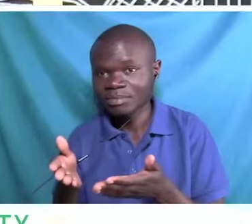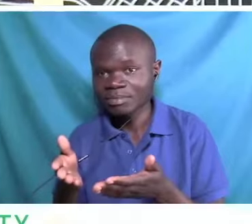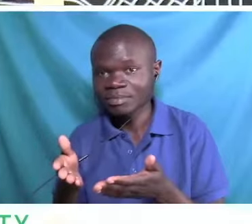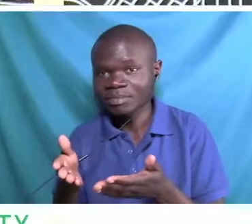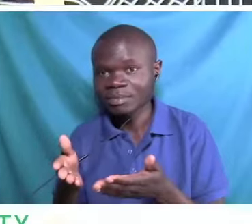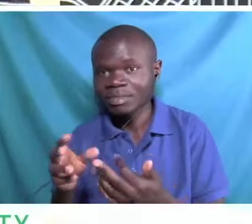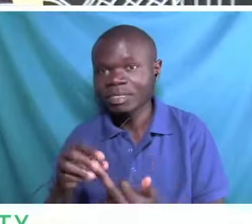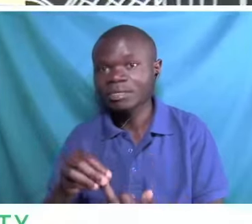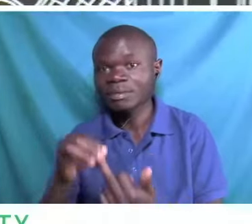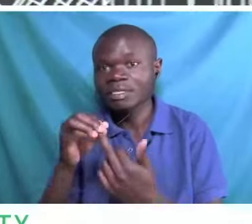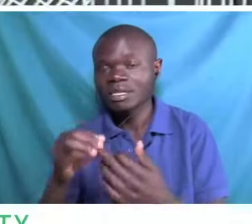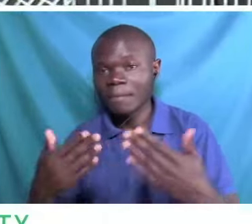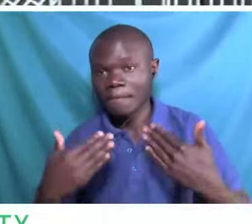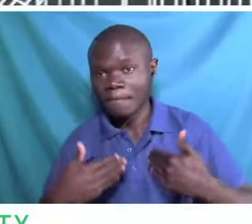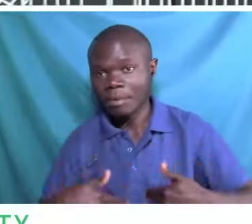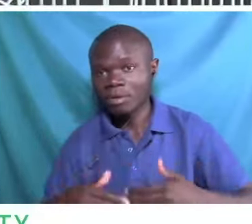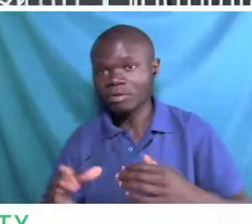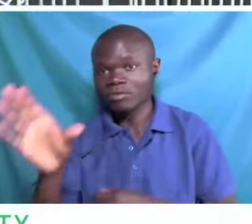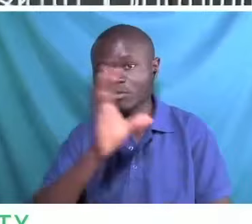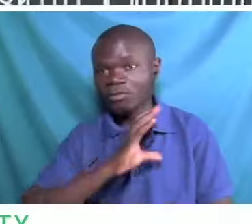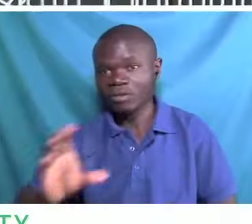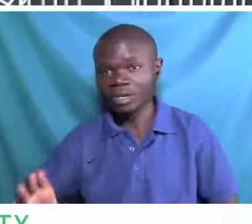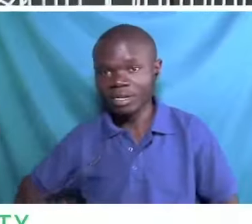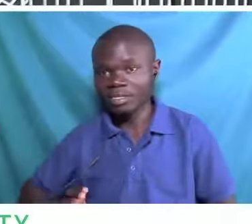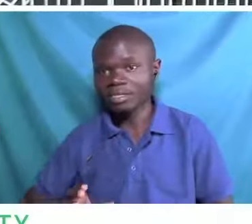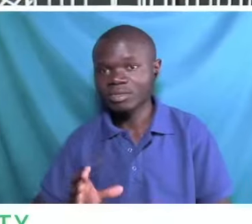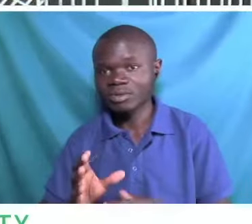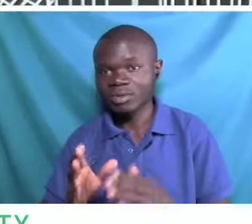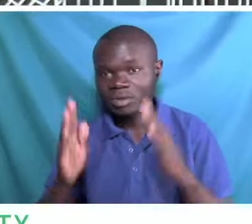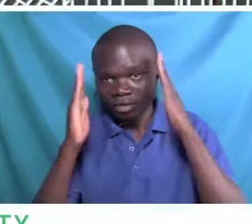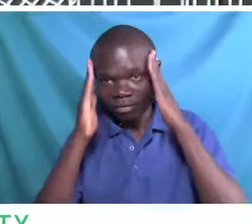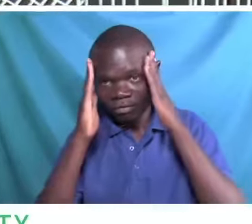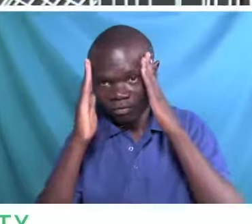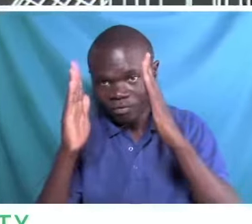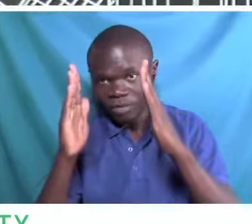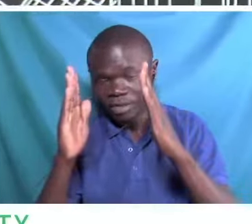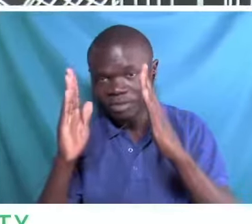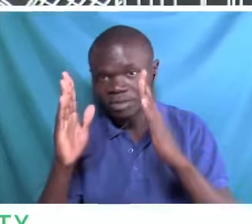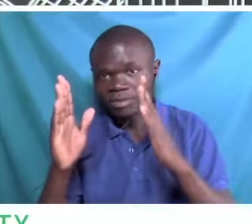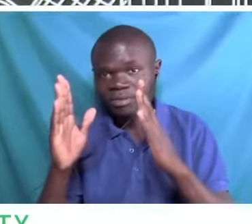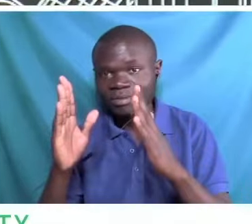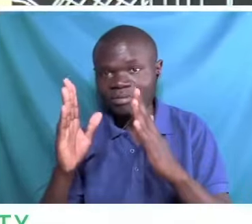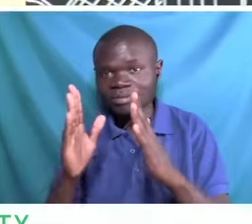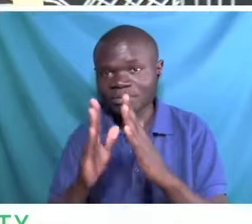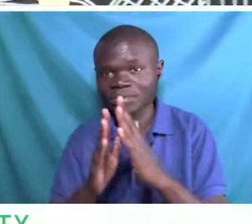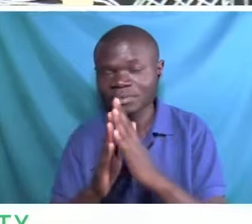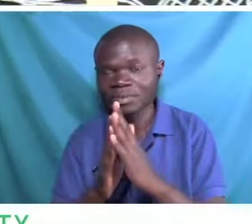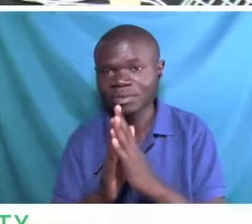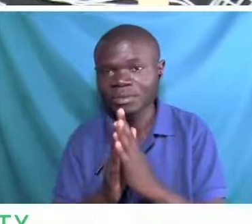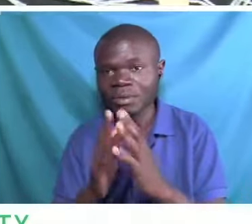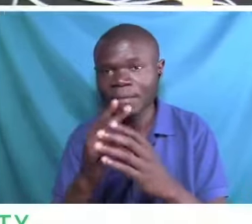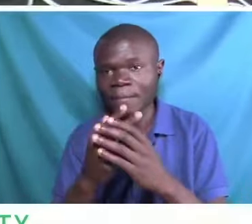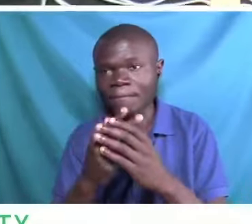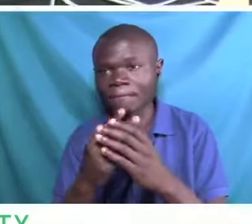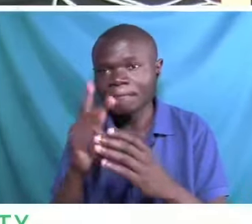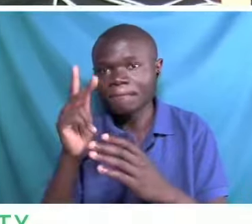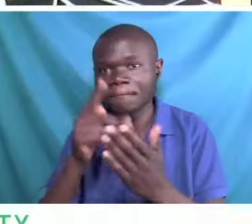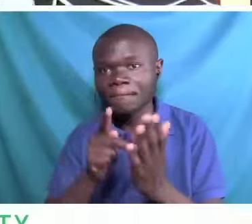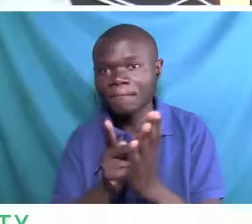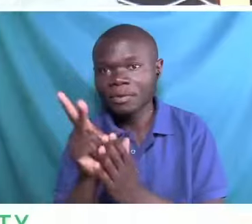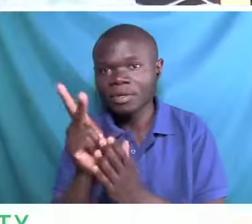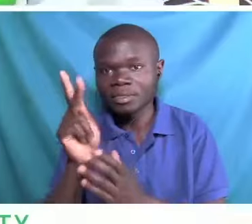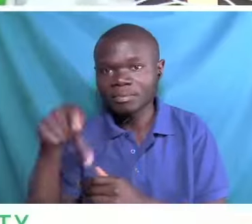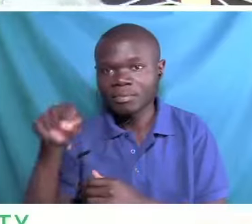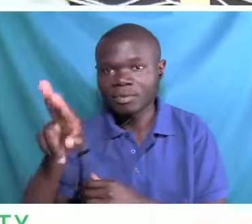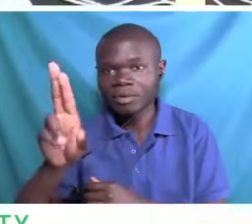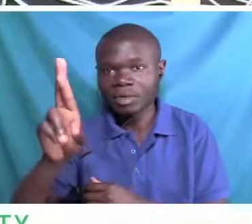especially in the body of Christ as we pursue purity. And so we're going to look at that portion of scripture. I'm going to go step by step, and I